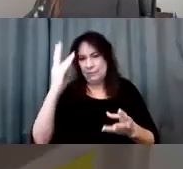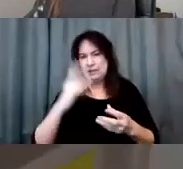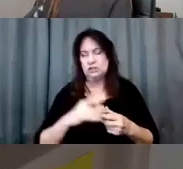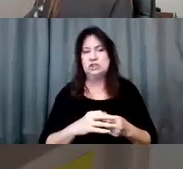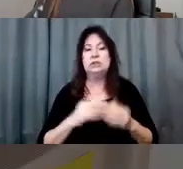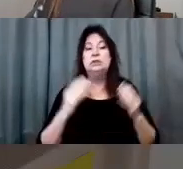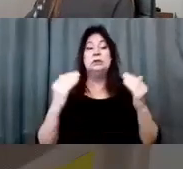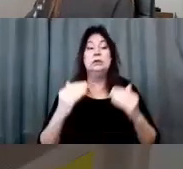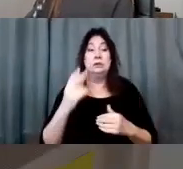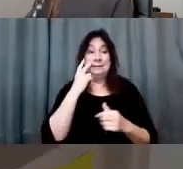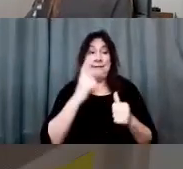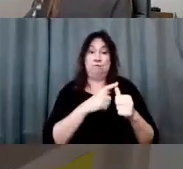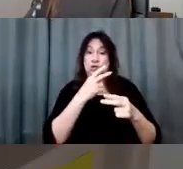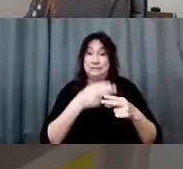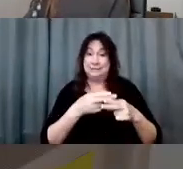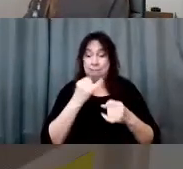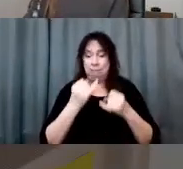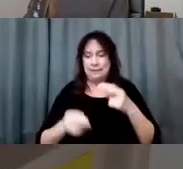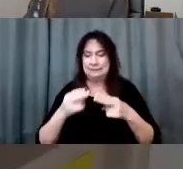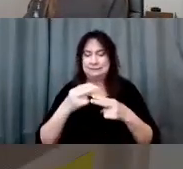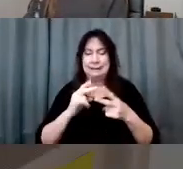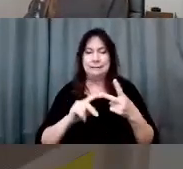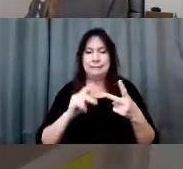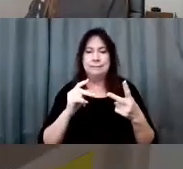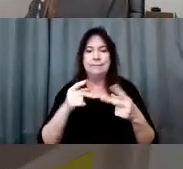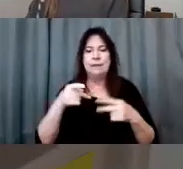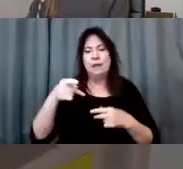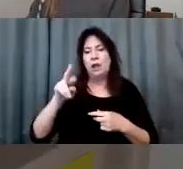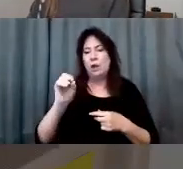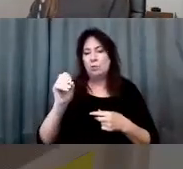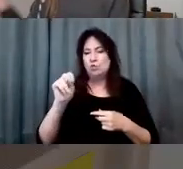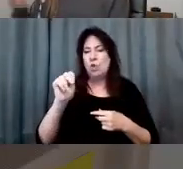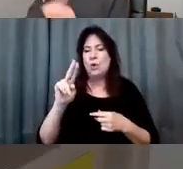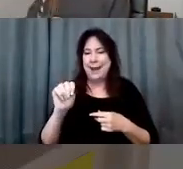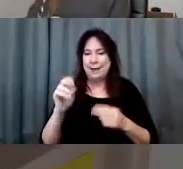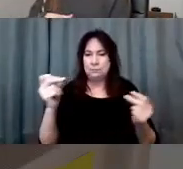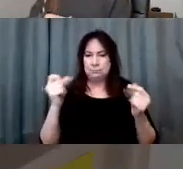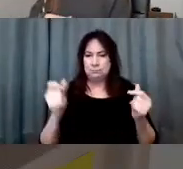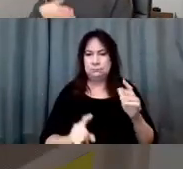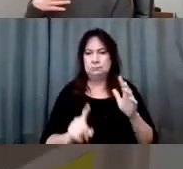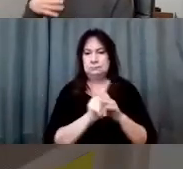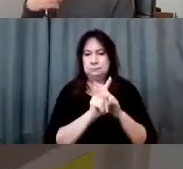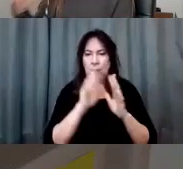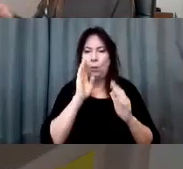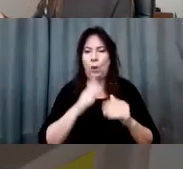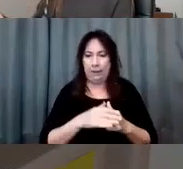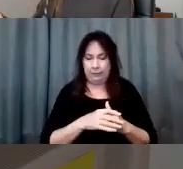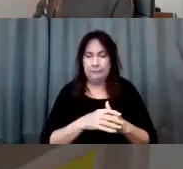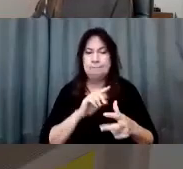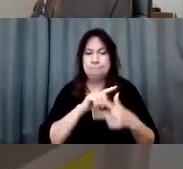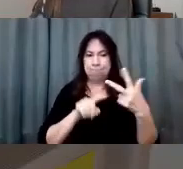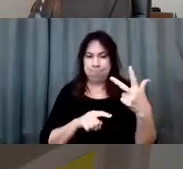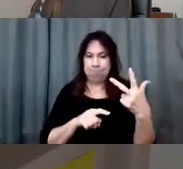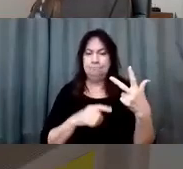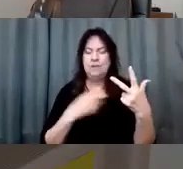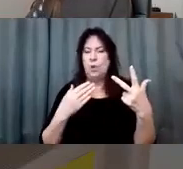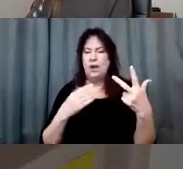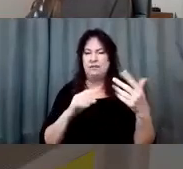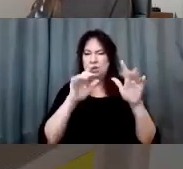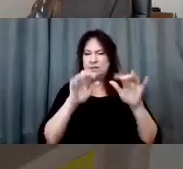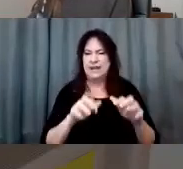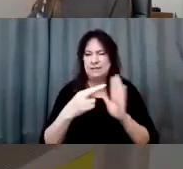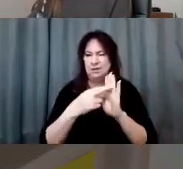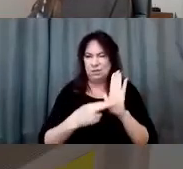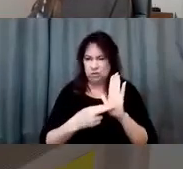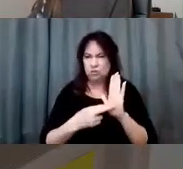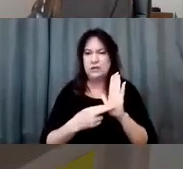here, your first name, last name, and pronoun are going to automatically populate from whatever you typed in at your